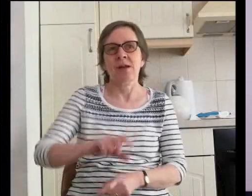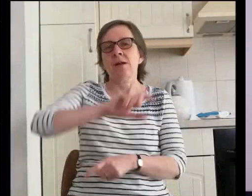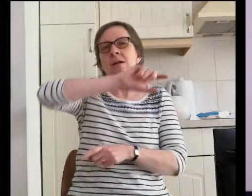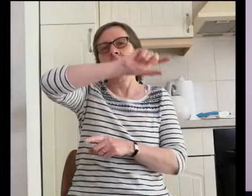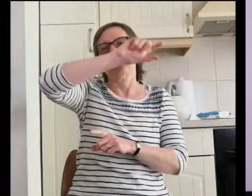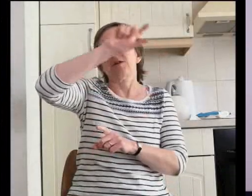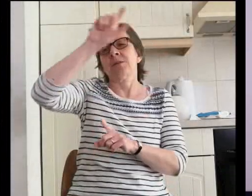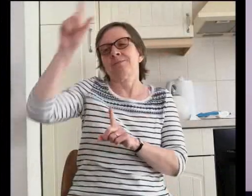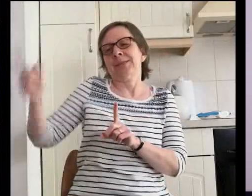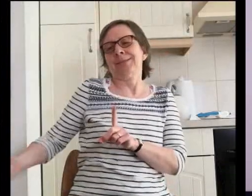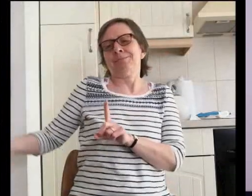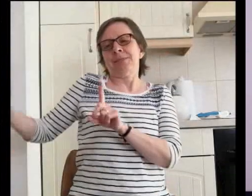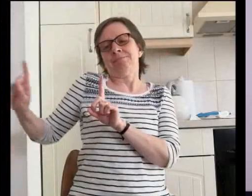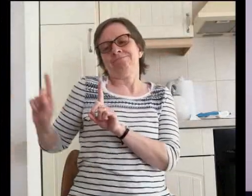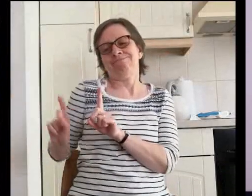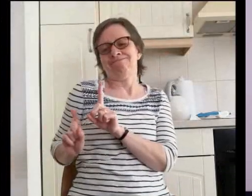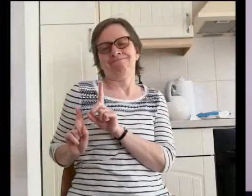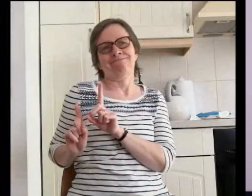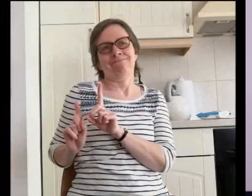Christ be